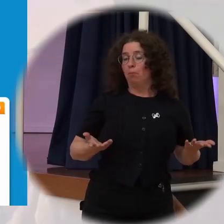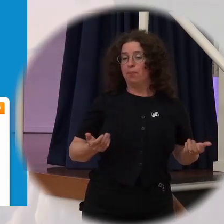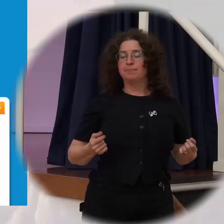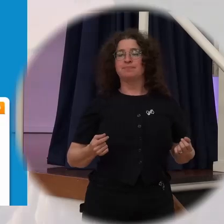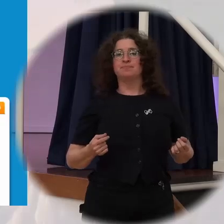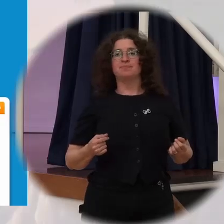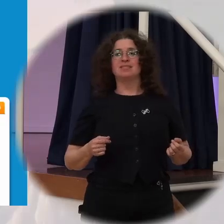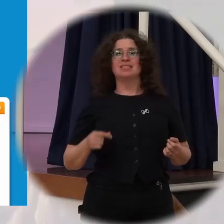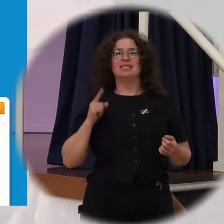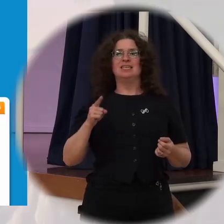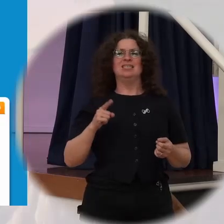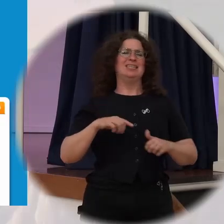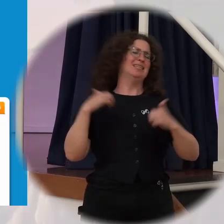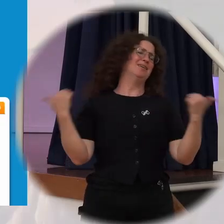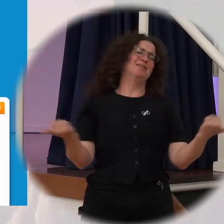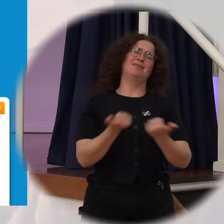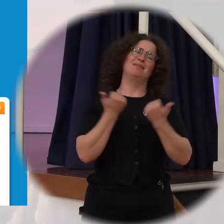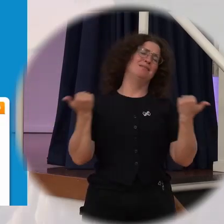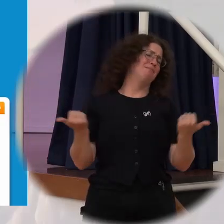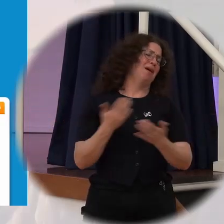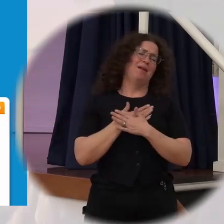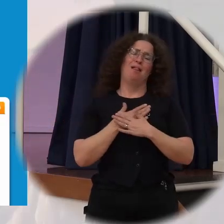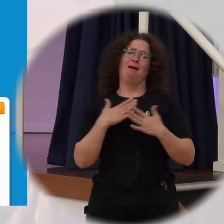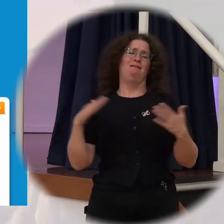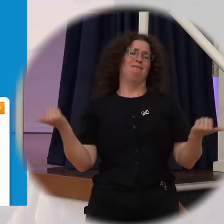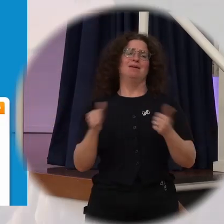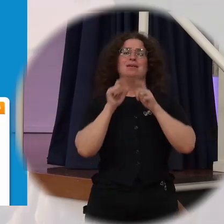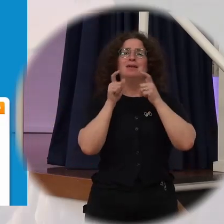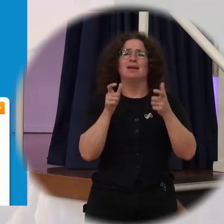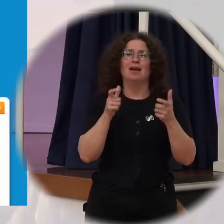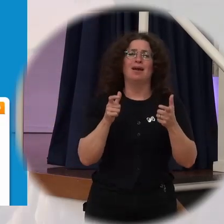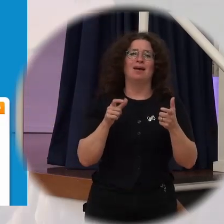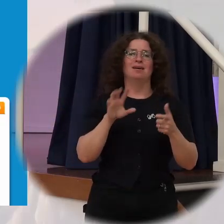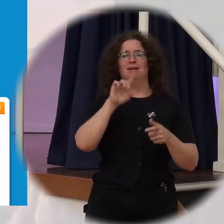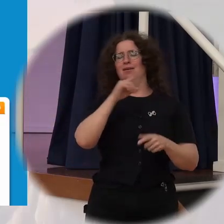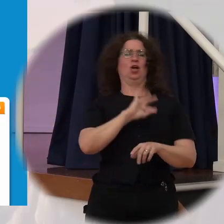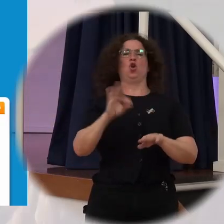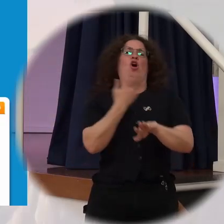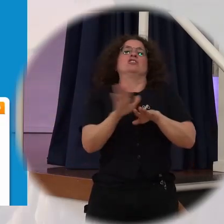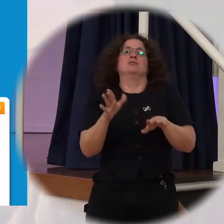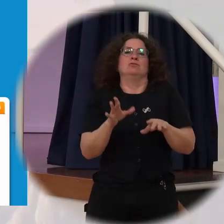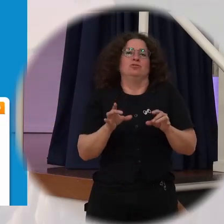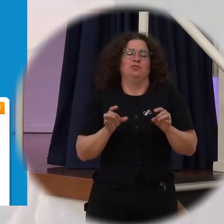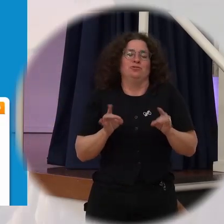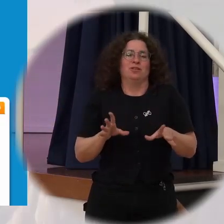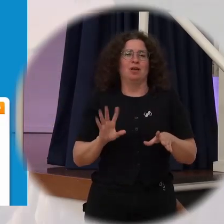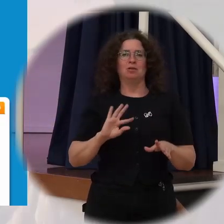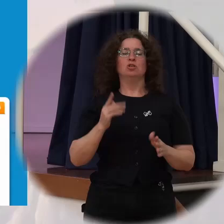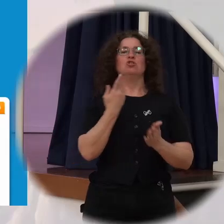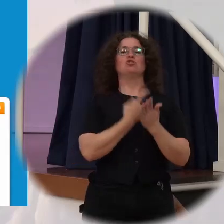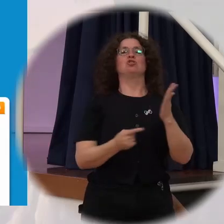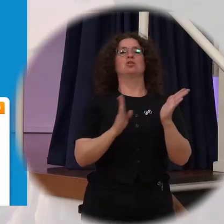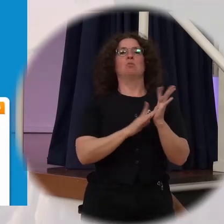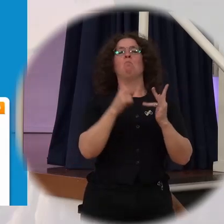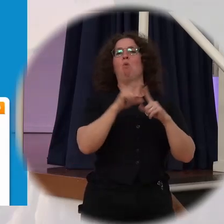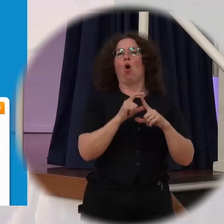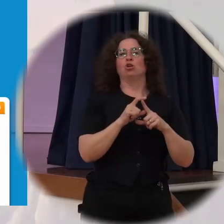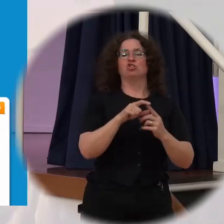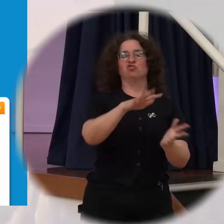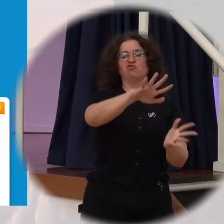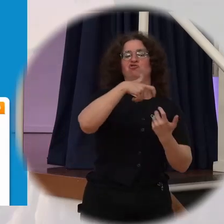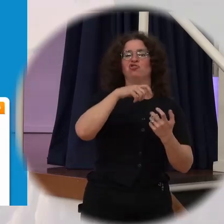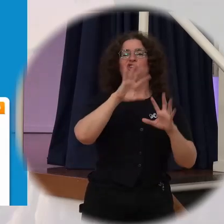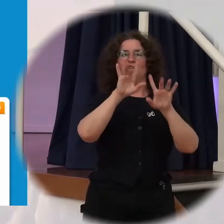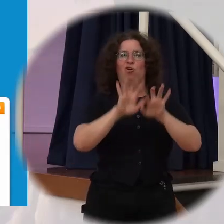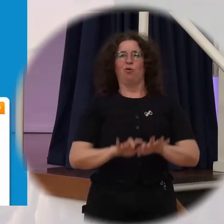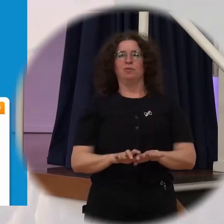the Bejeweled series has so much juice, so much love, so much care into it. There's no way I was going to make it from scratch. I had to just figure out how to mod it. I'd take this code, make it my own. And thankfully,